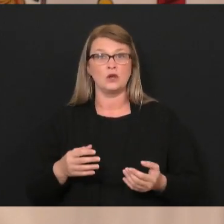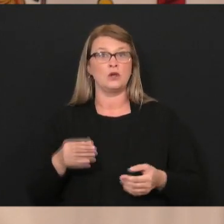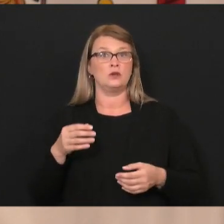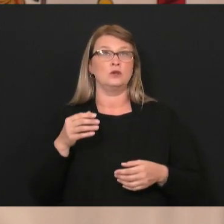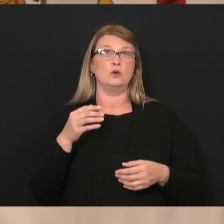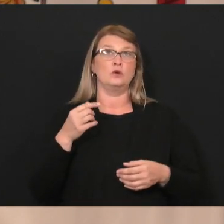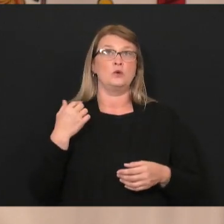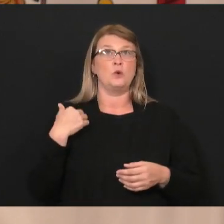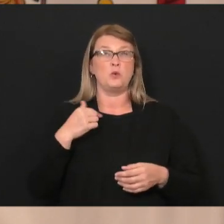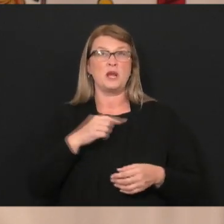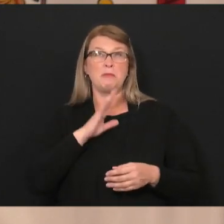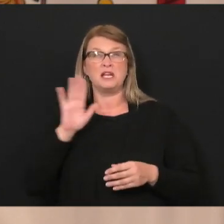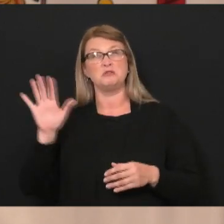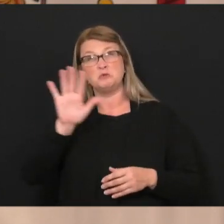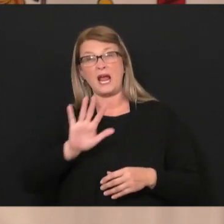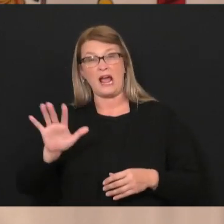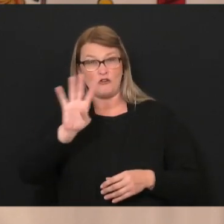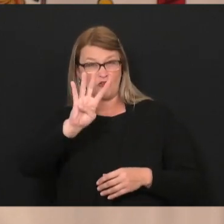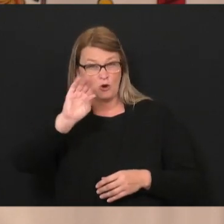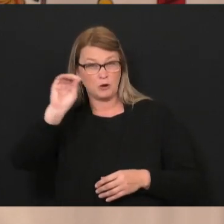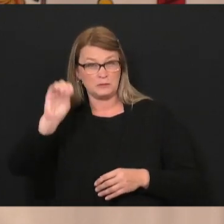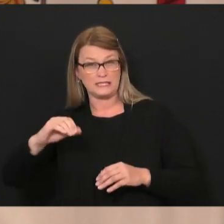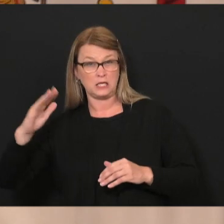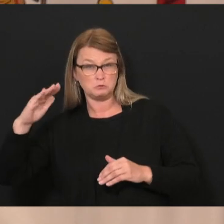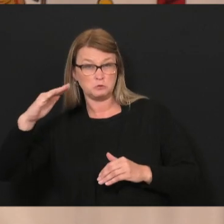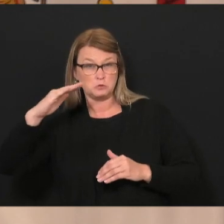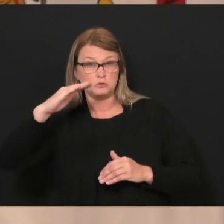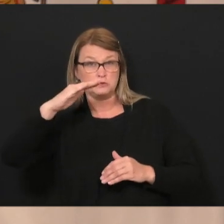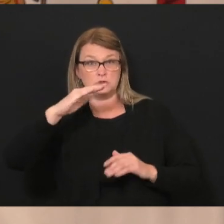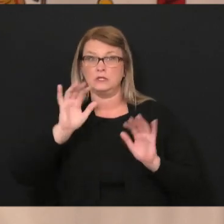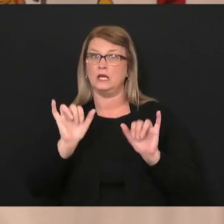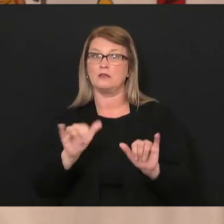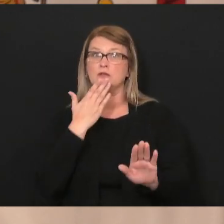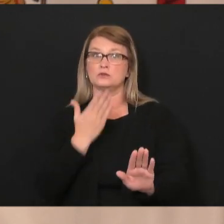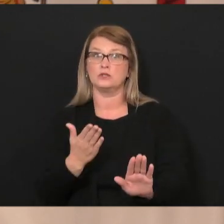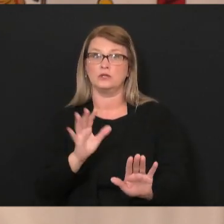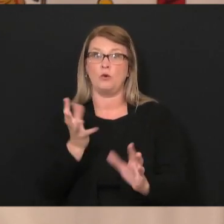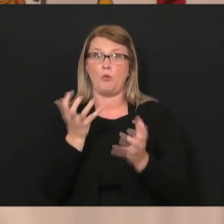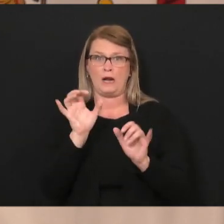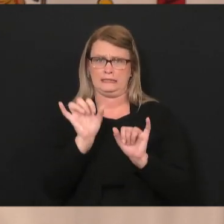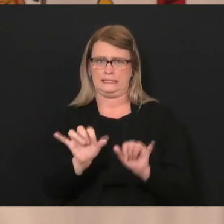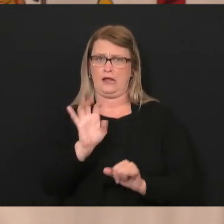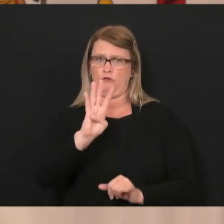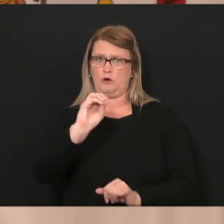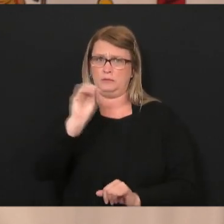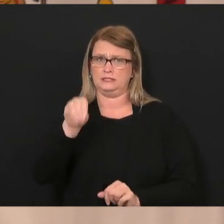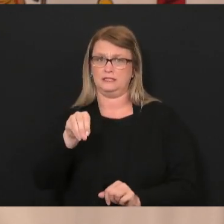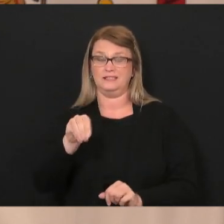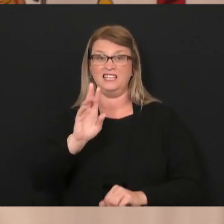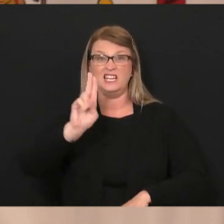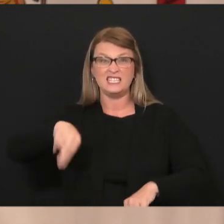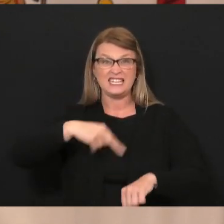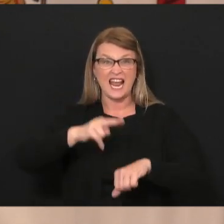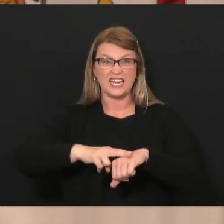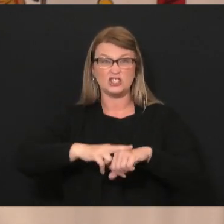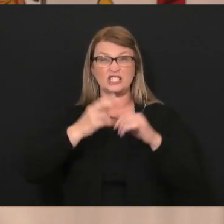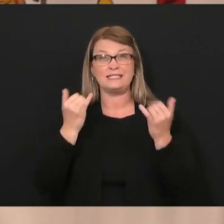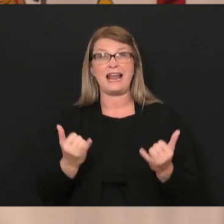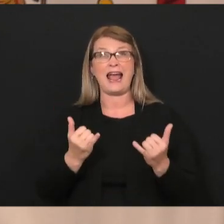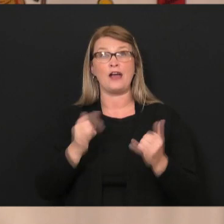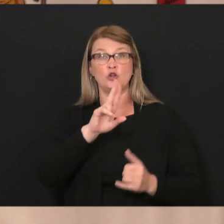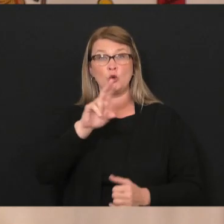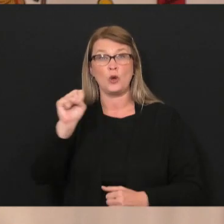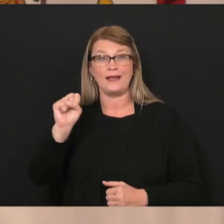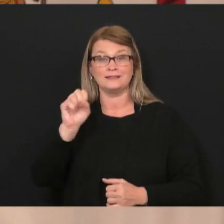trending about 4%, and if we can stay there, we're going to be in great shape. The nation is trending at 8